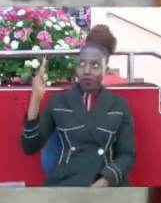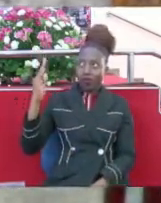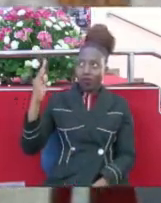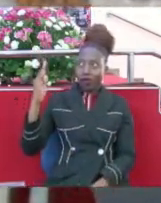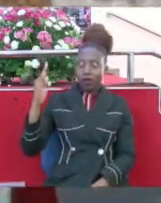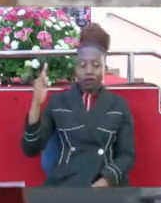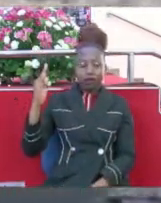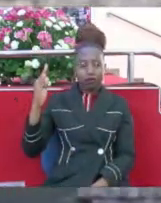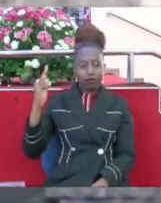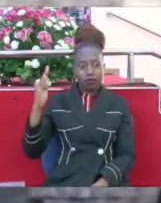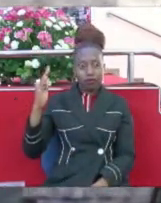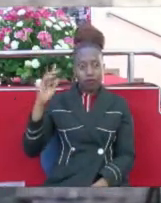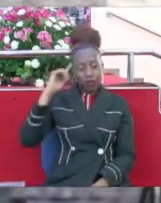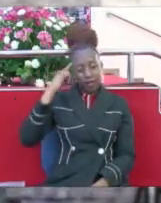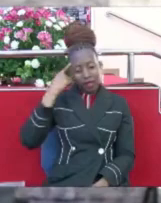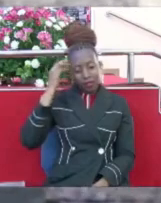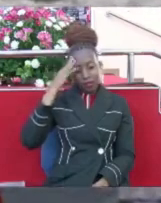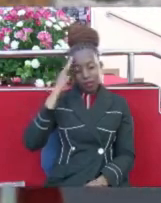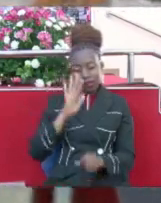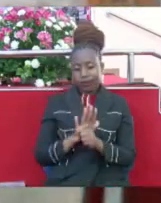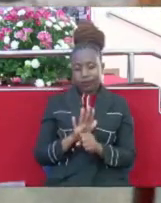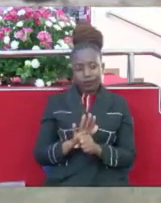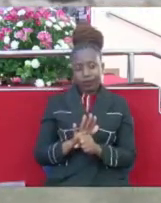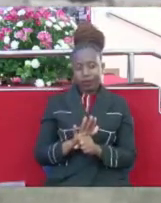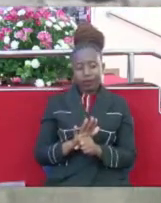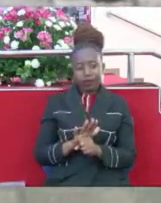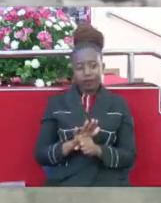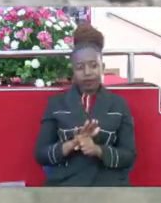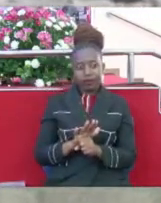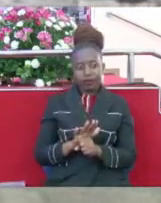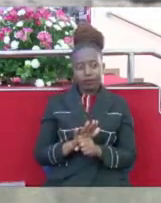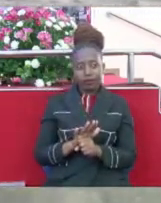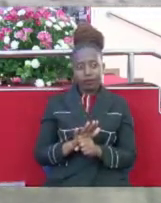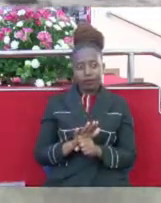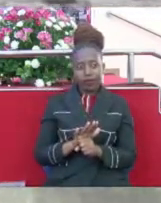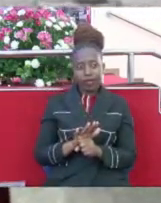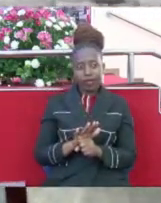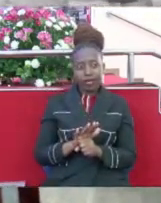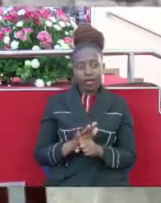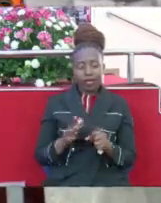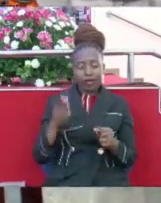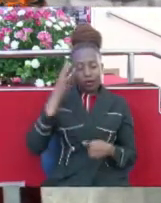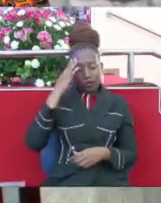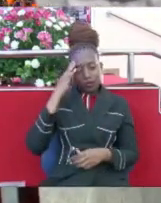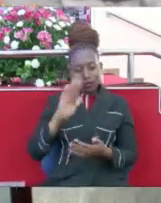Boy, praise the name of the Lord. You know, those of us here who are married or are soon getting married,